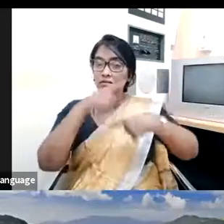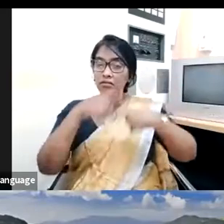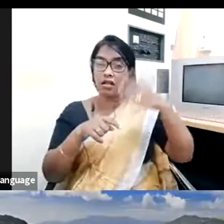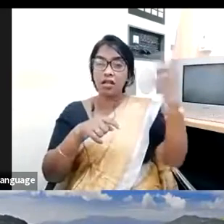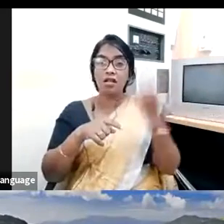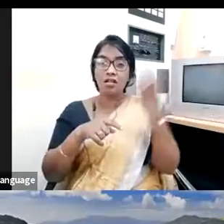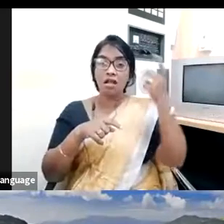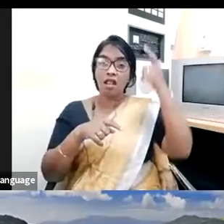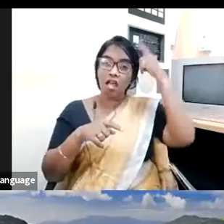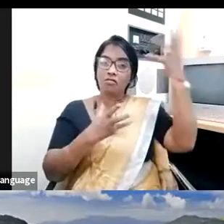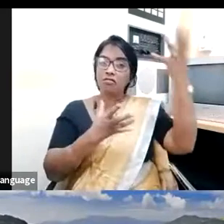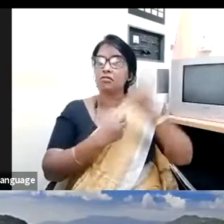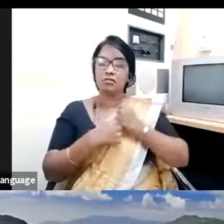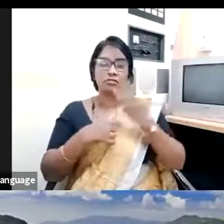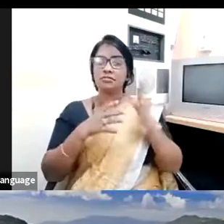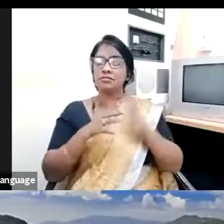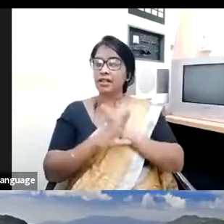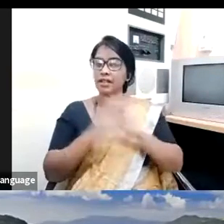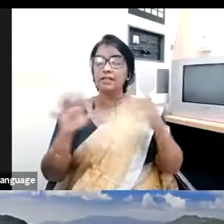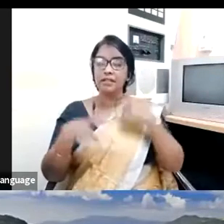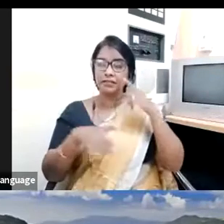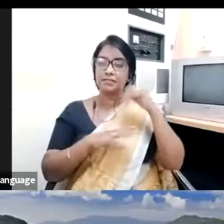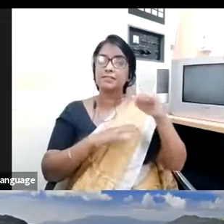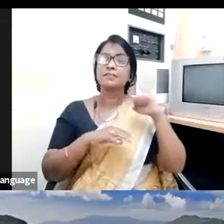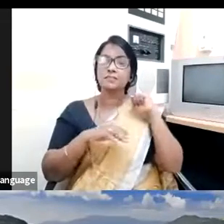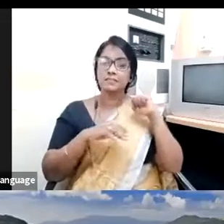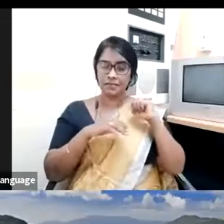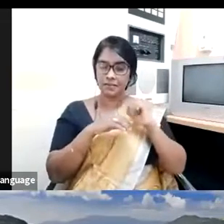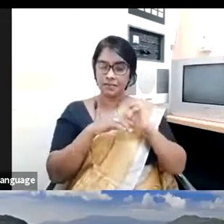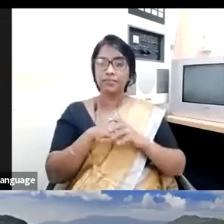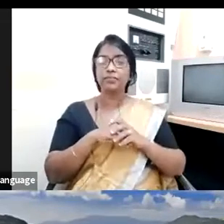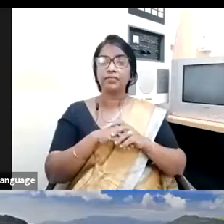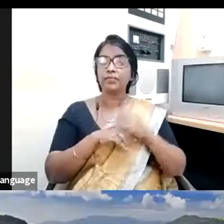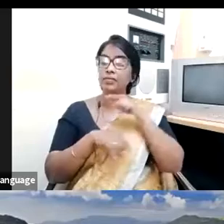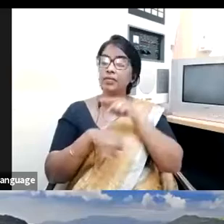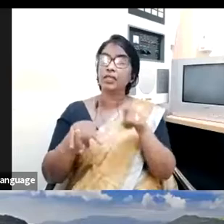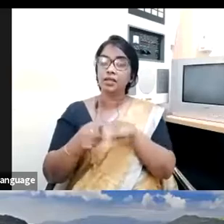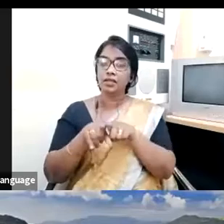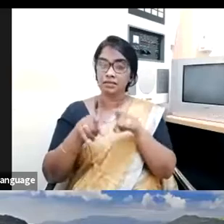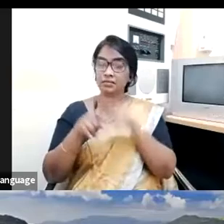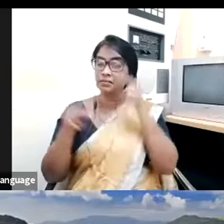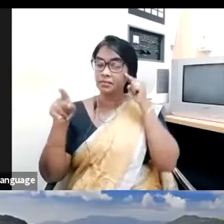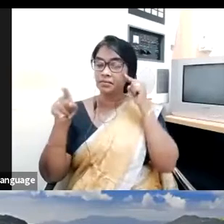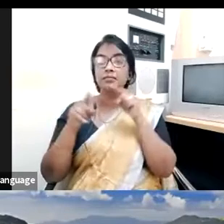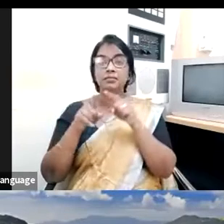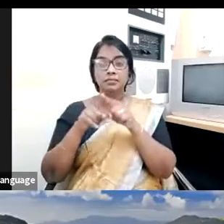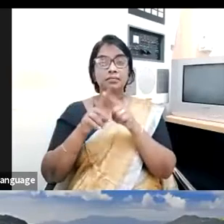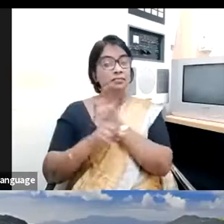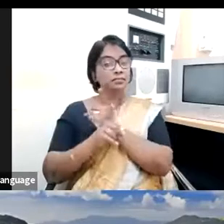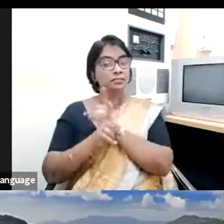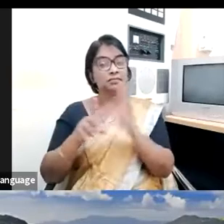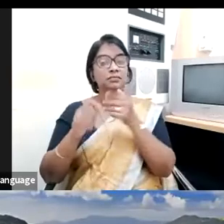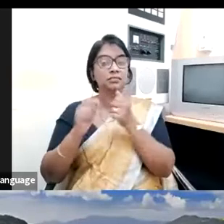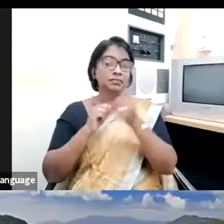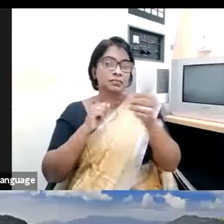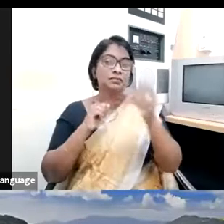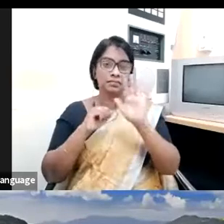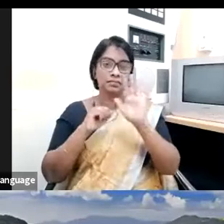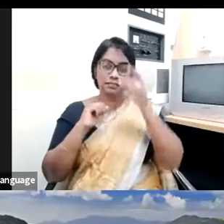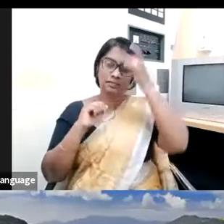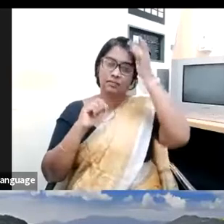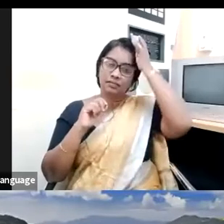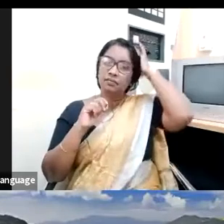what companies should be doing and standing up to this whole story. So second question